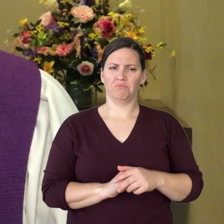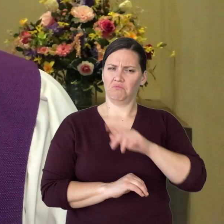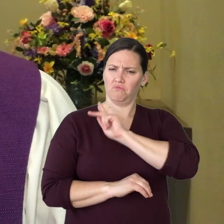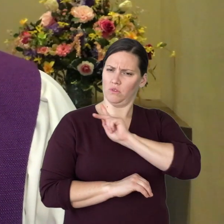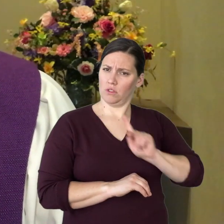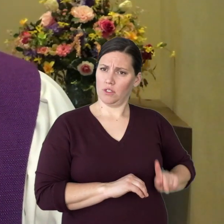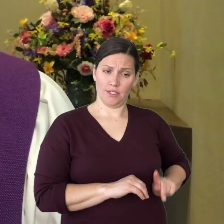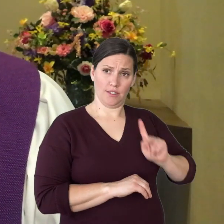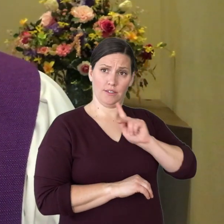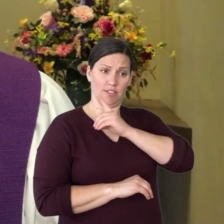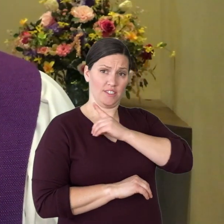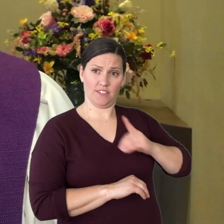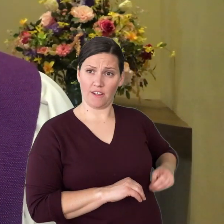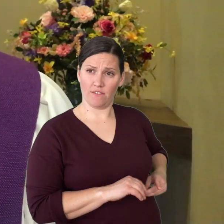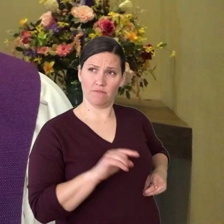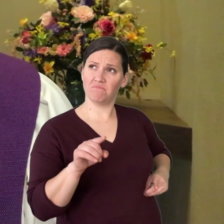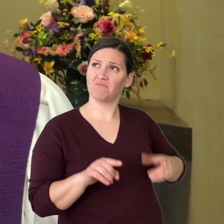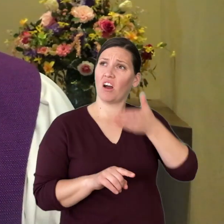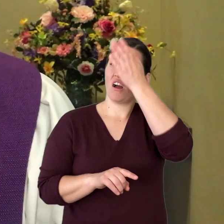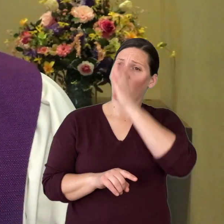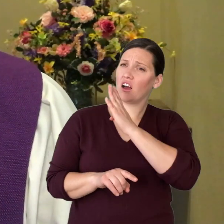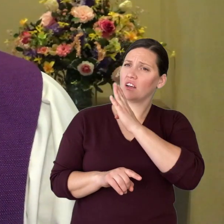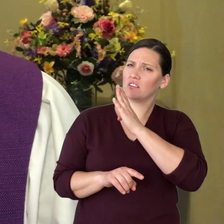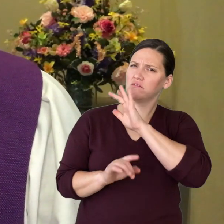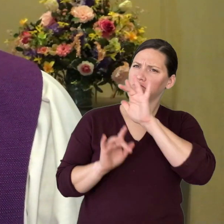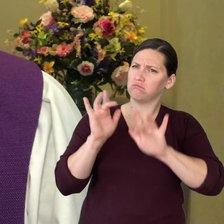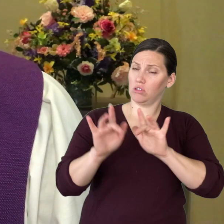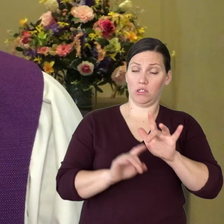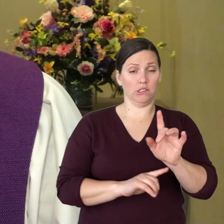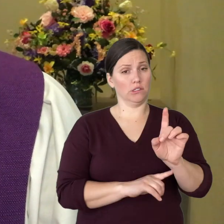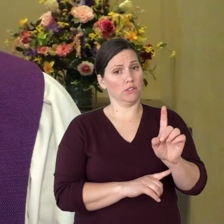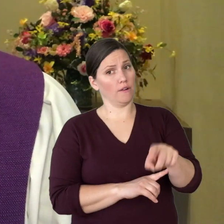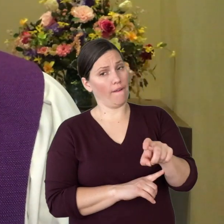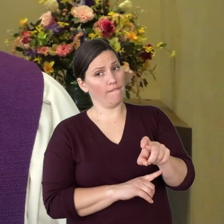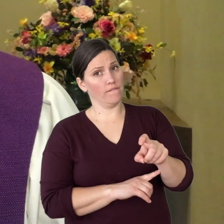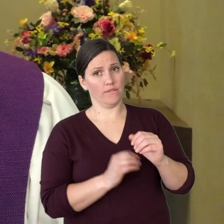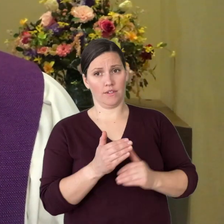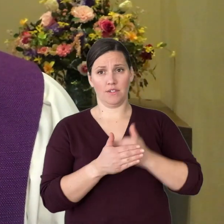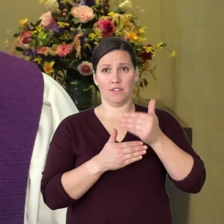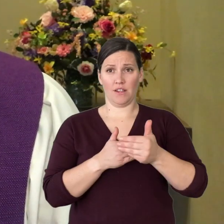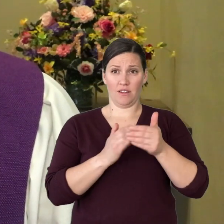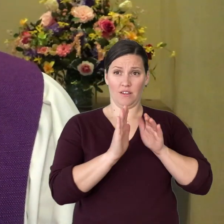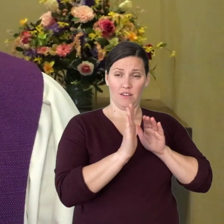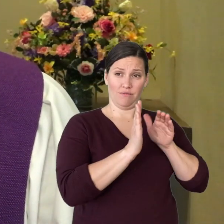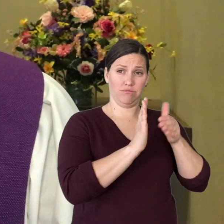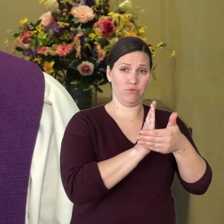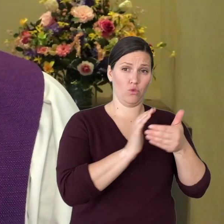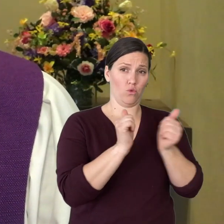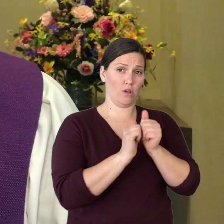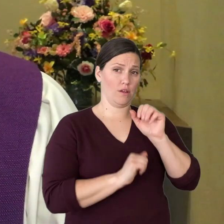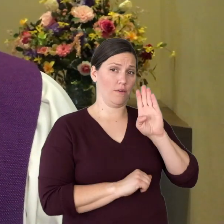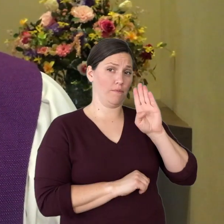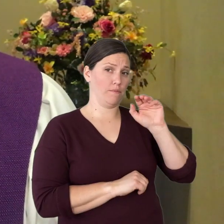King David needed God's mercy after his affair with Bathsheba